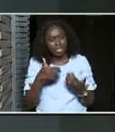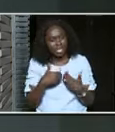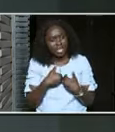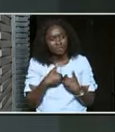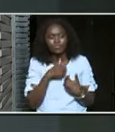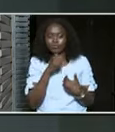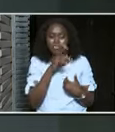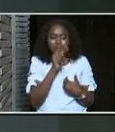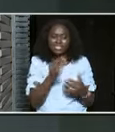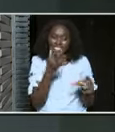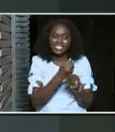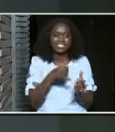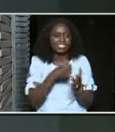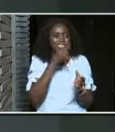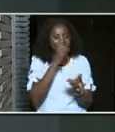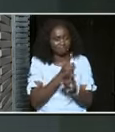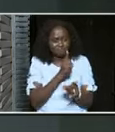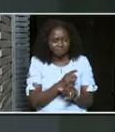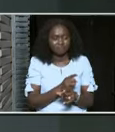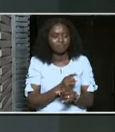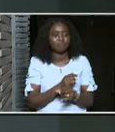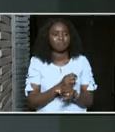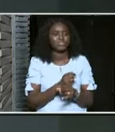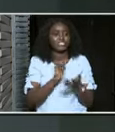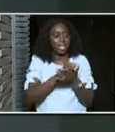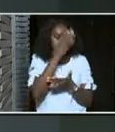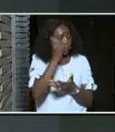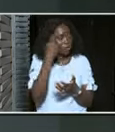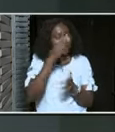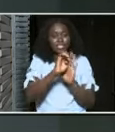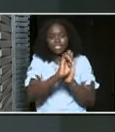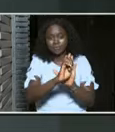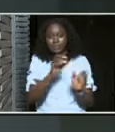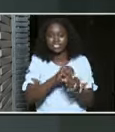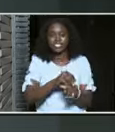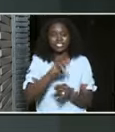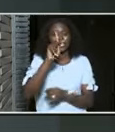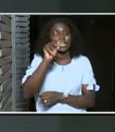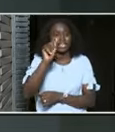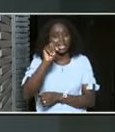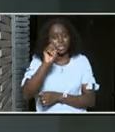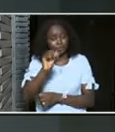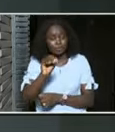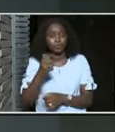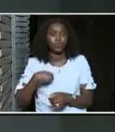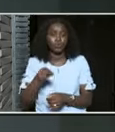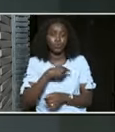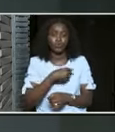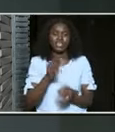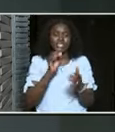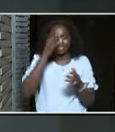we have not been getting it right. And that was why, for example, in Kano, we